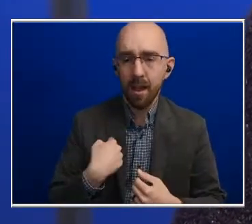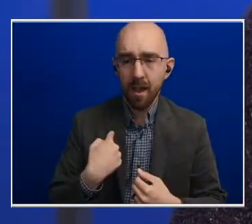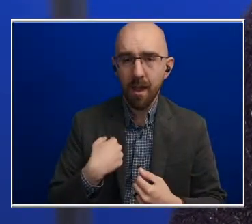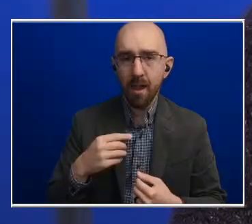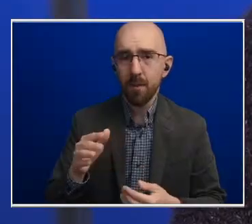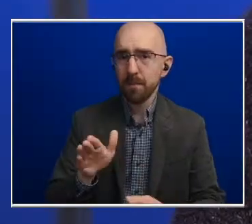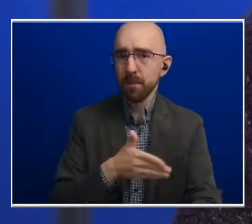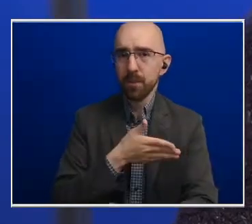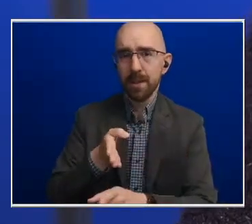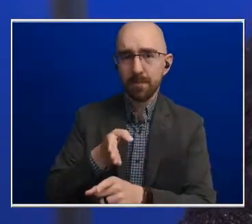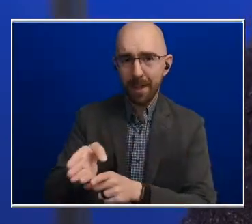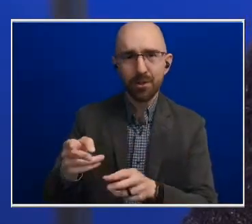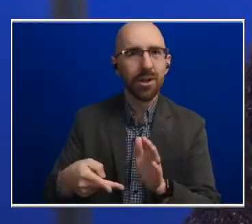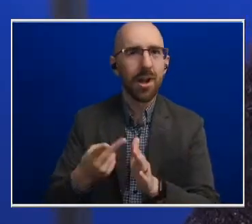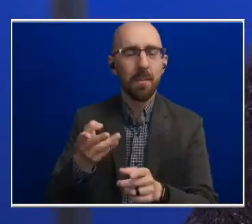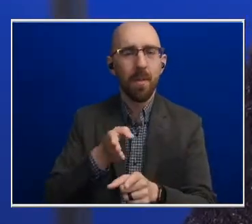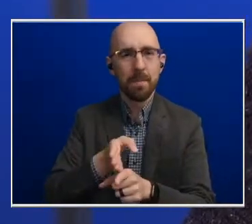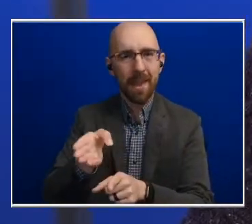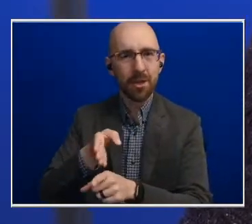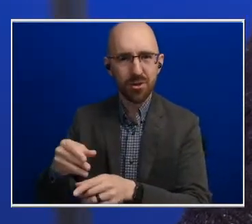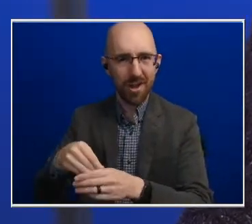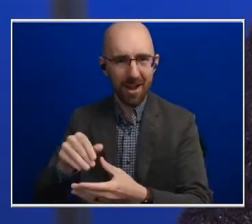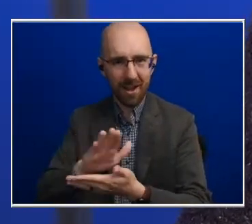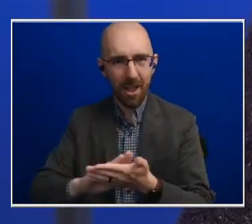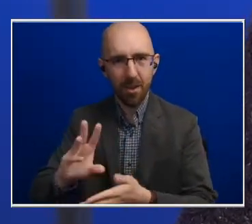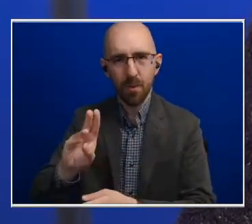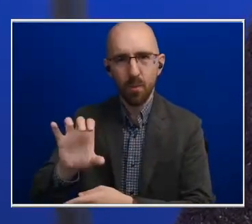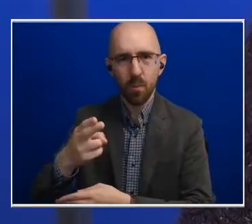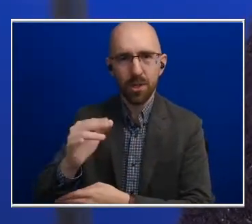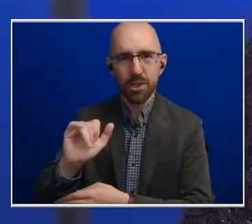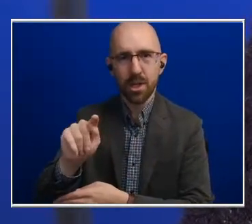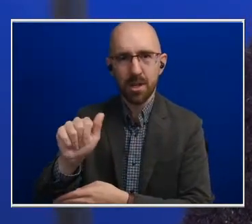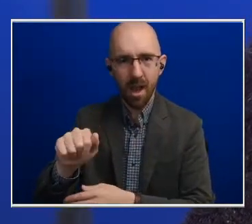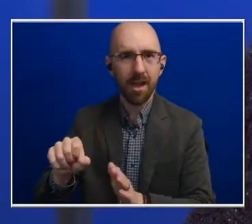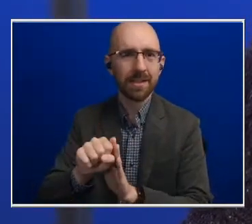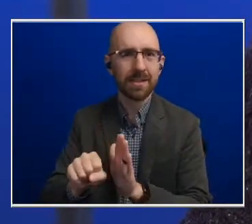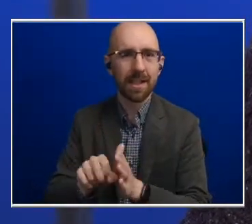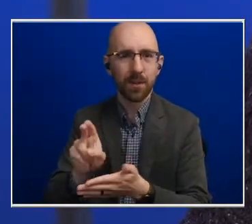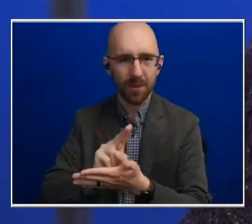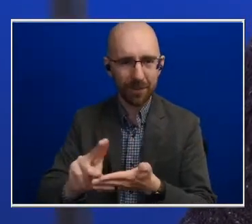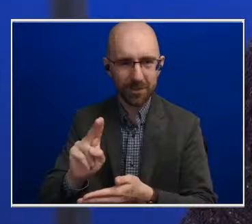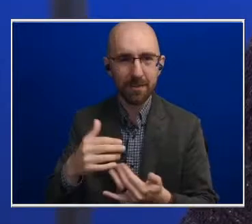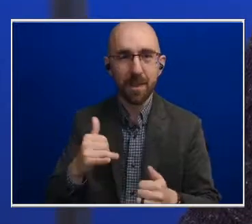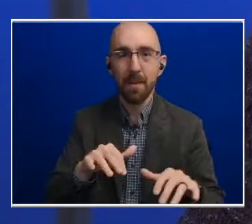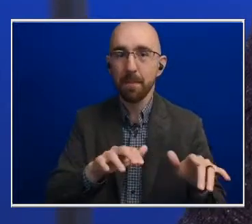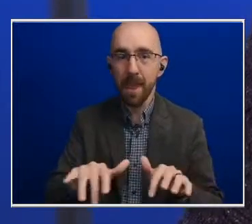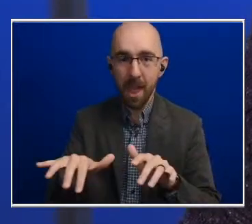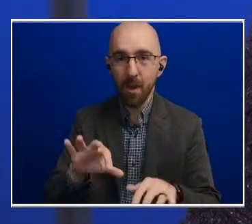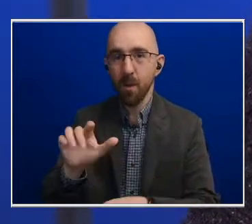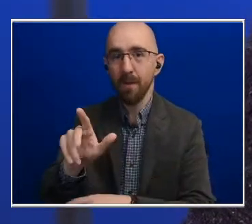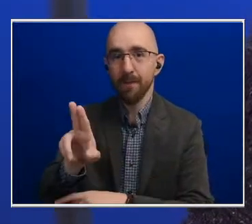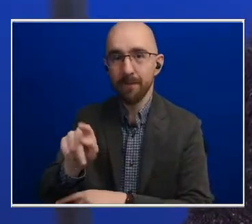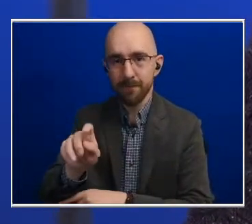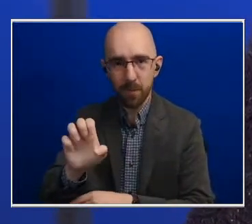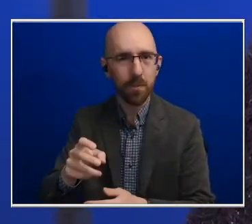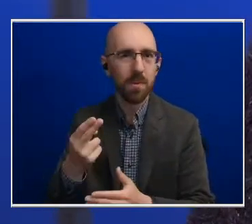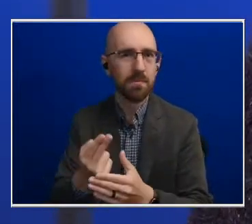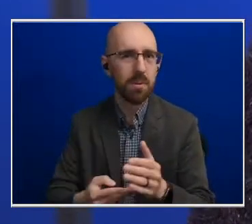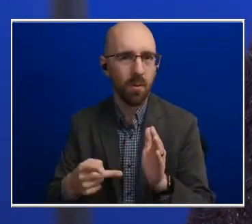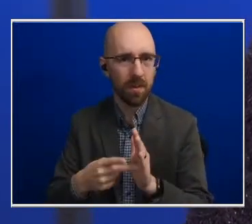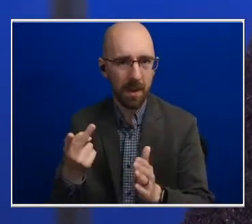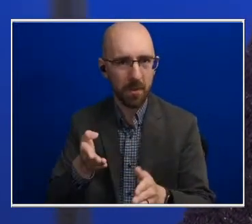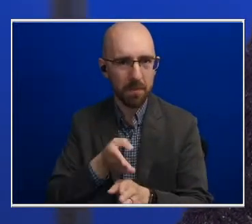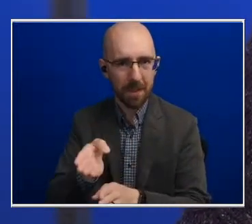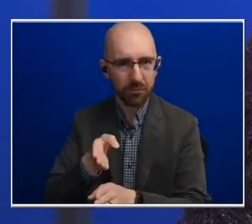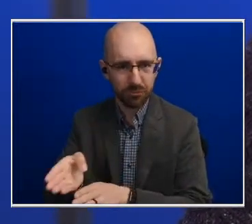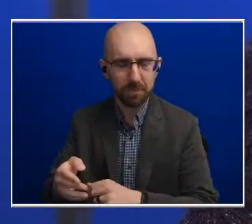music major in college at Wichita State University. I was playing piano and flute as a double major. And during that time, I